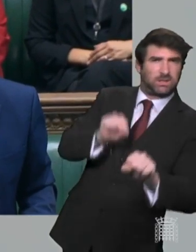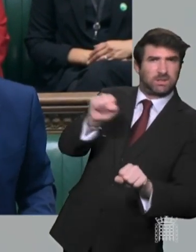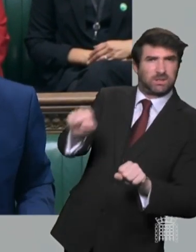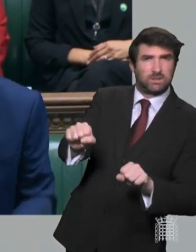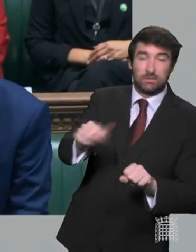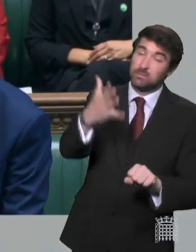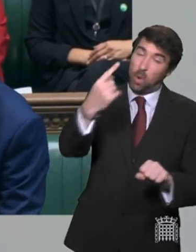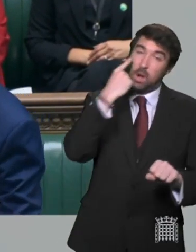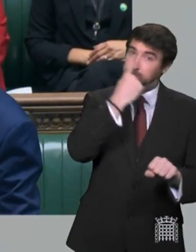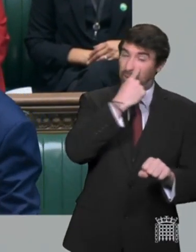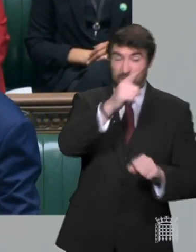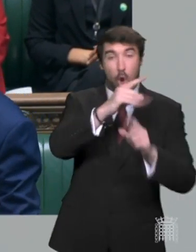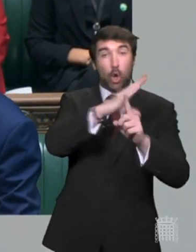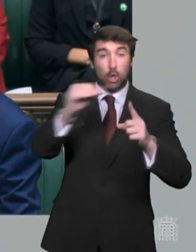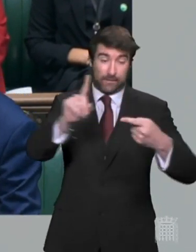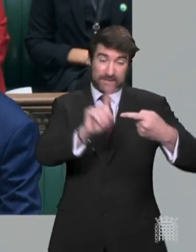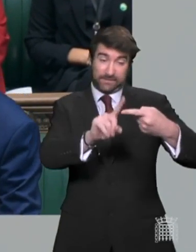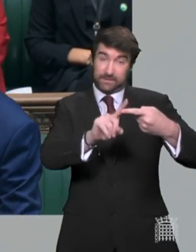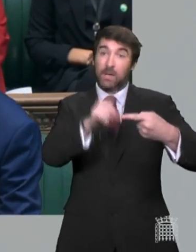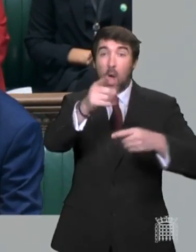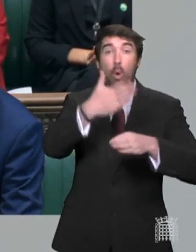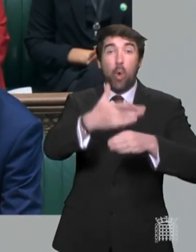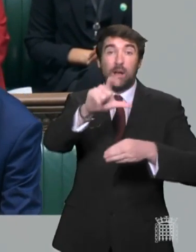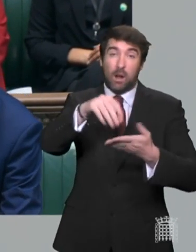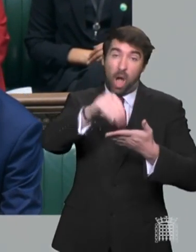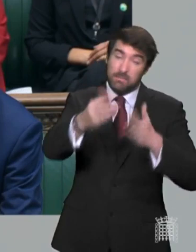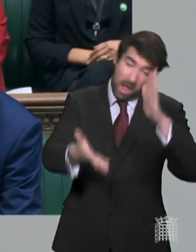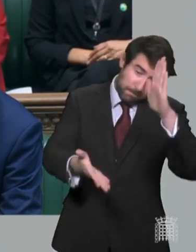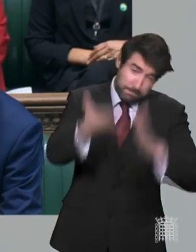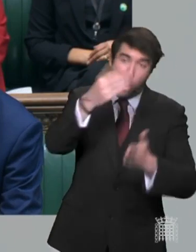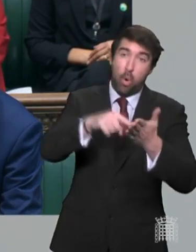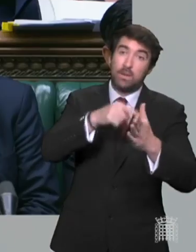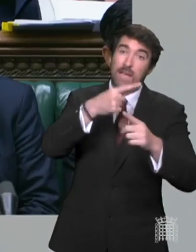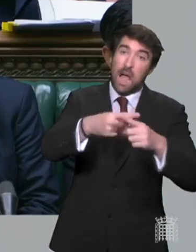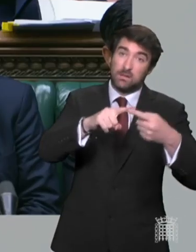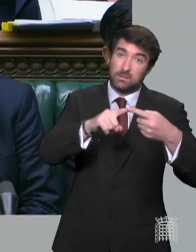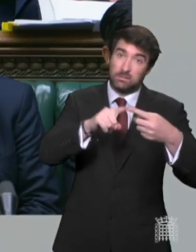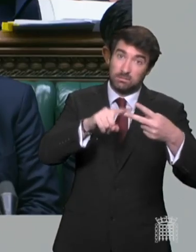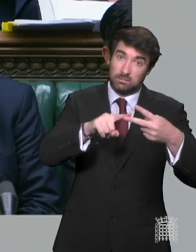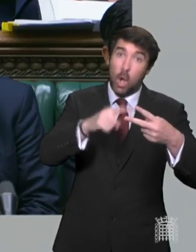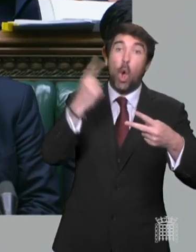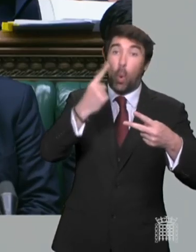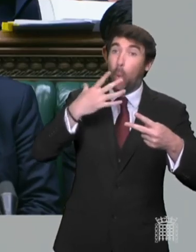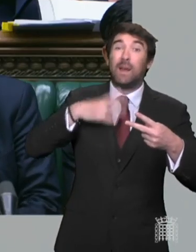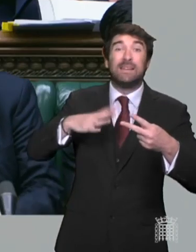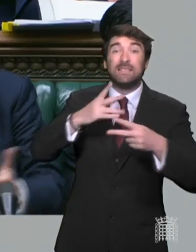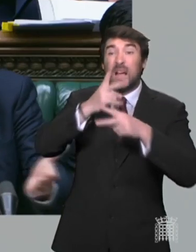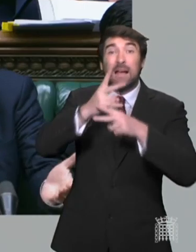tax. Those in need will still lose their homes to pay for care, and he can't even say if the NHS backlog will be